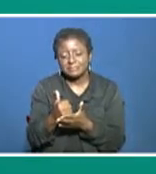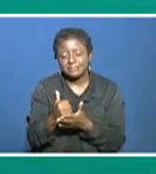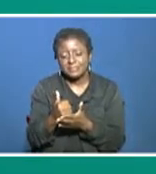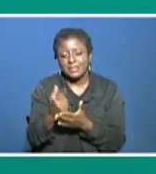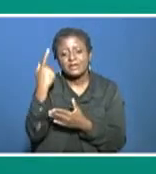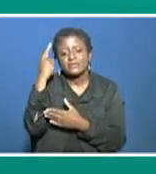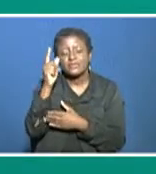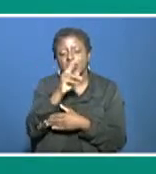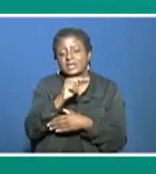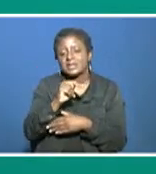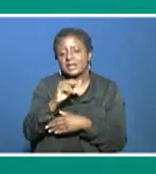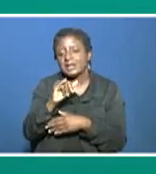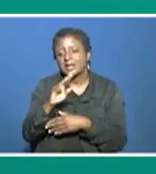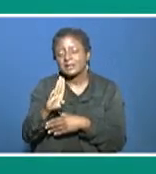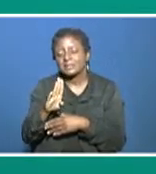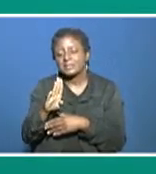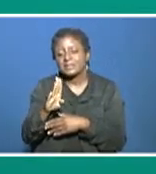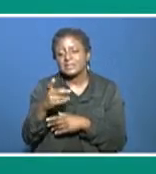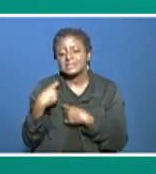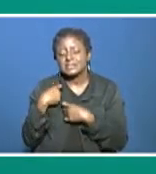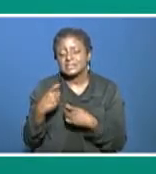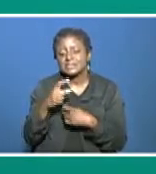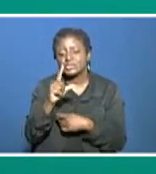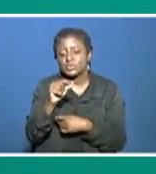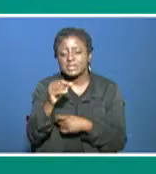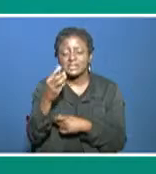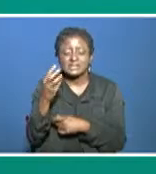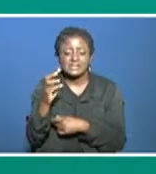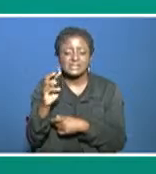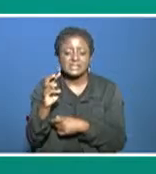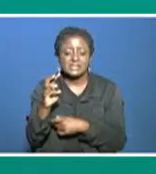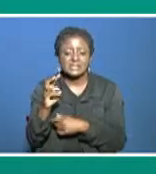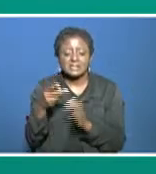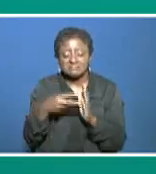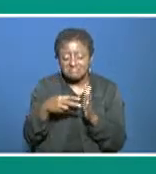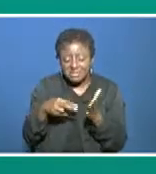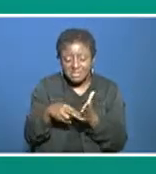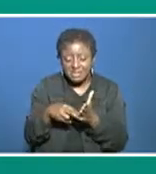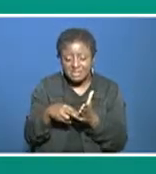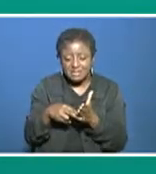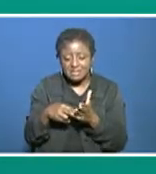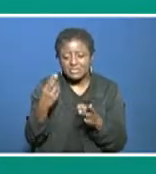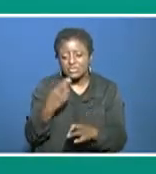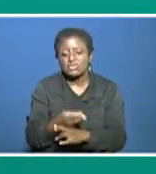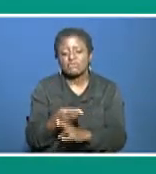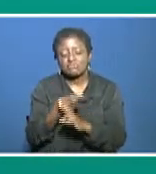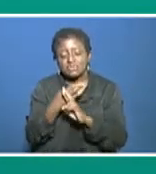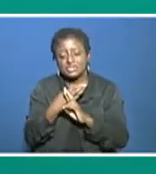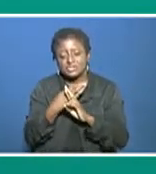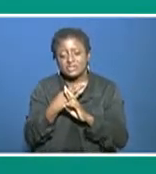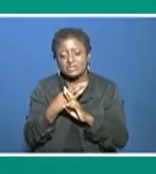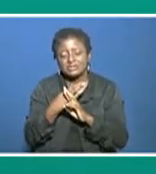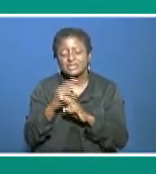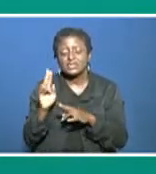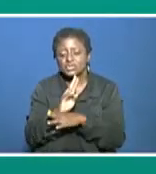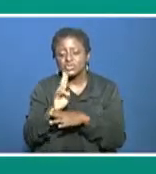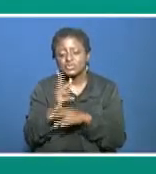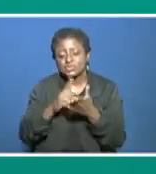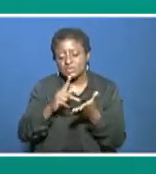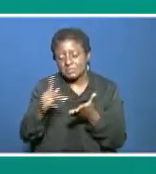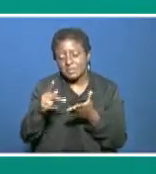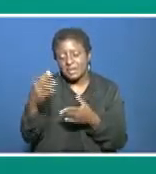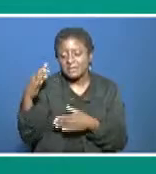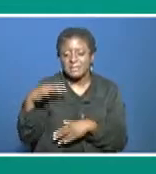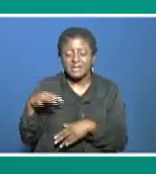National Insurance Board since 2016, meaning that the reserve is used to pay